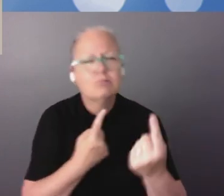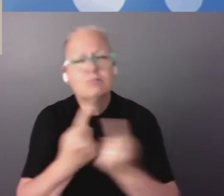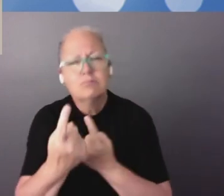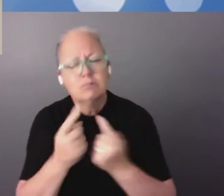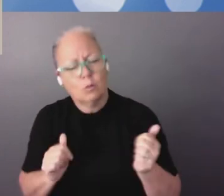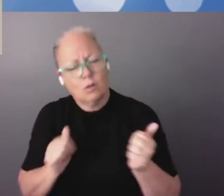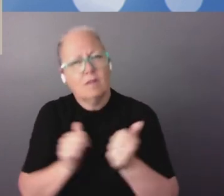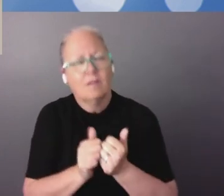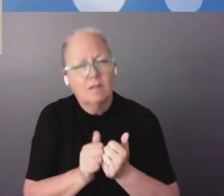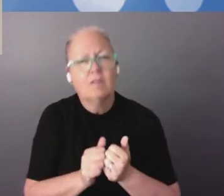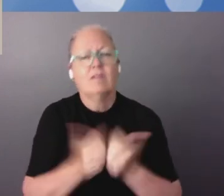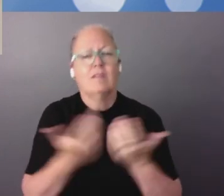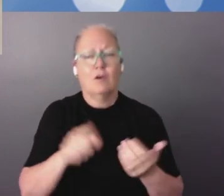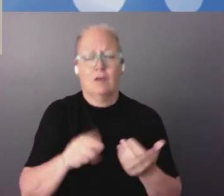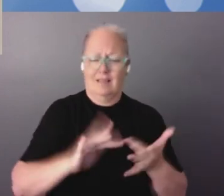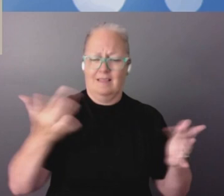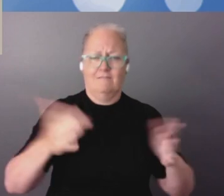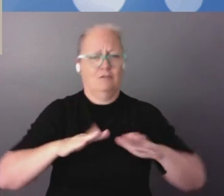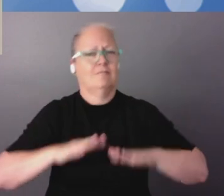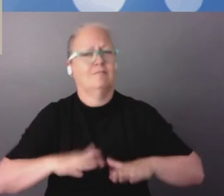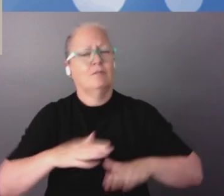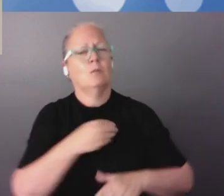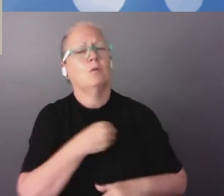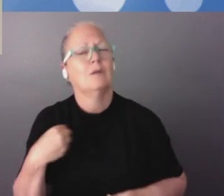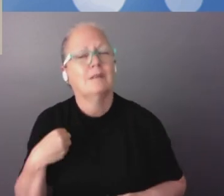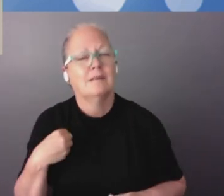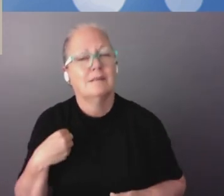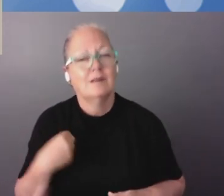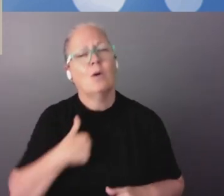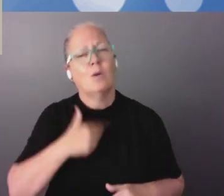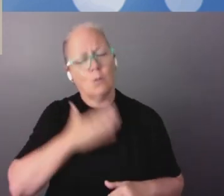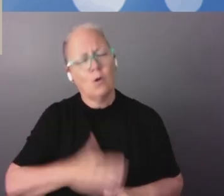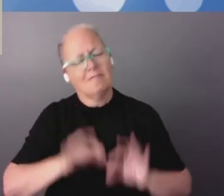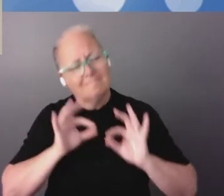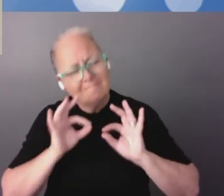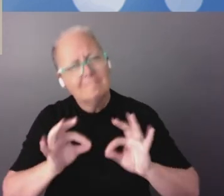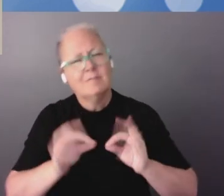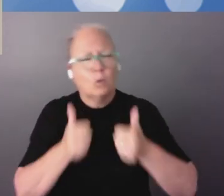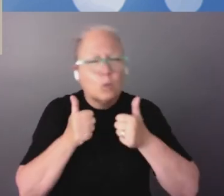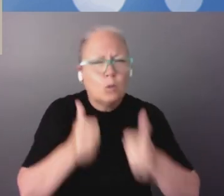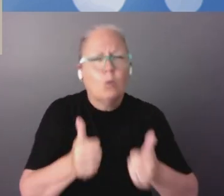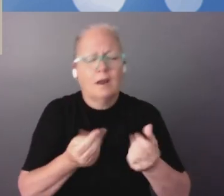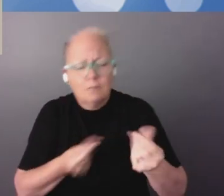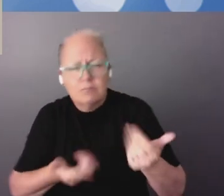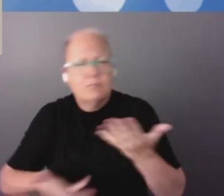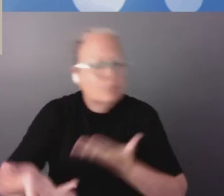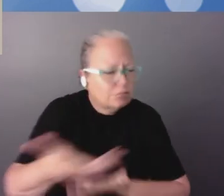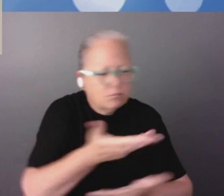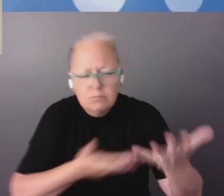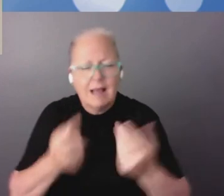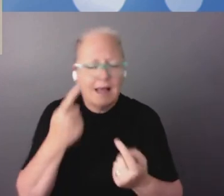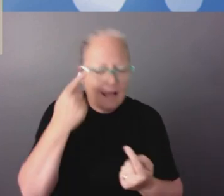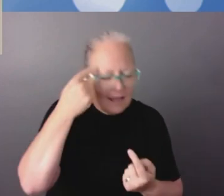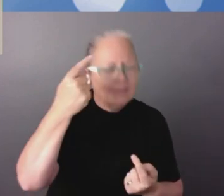in Katowice. Let this meeting be a fruitful place for the exchange of ideas and experiences in the field